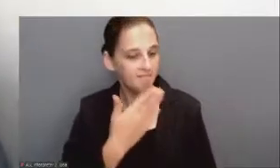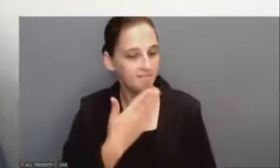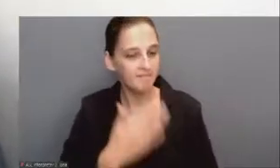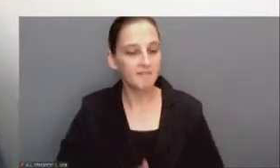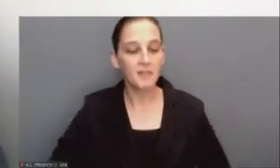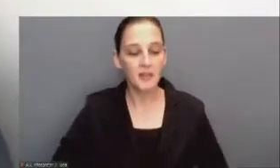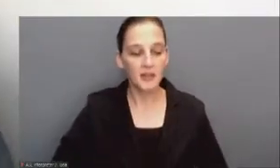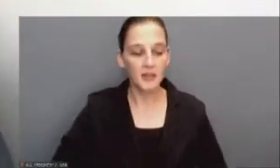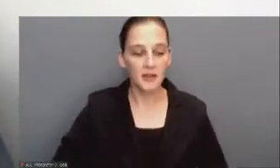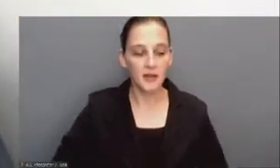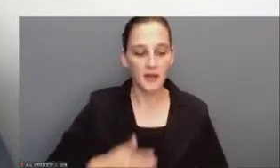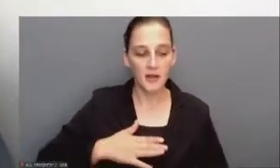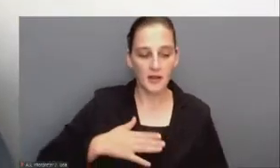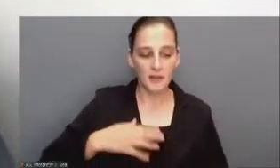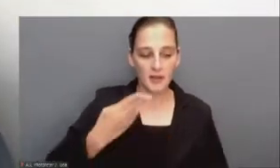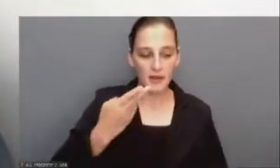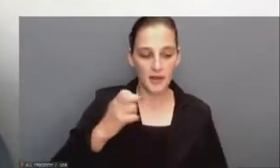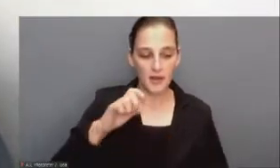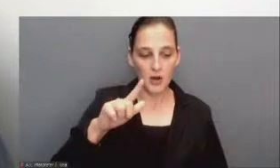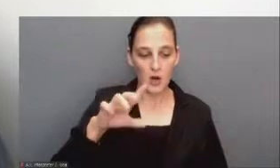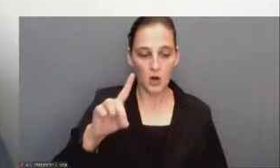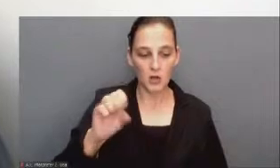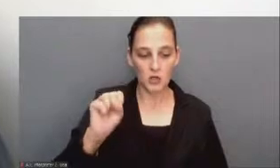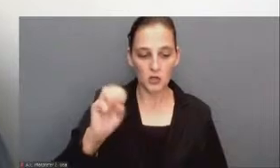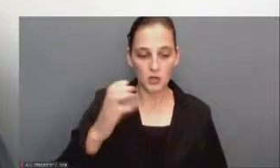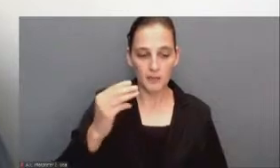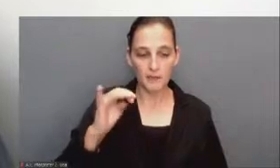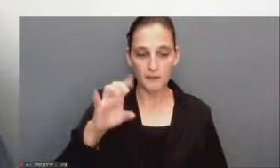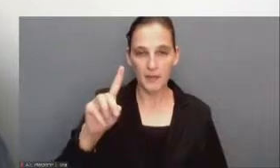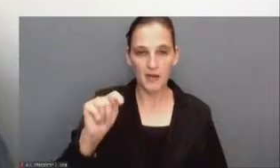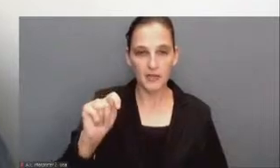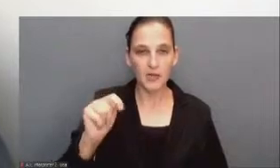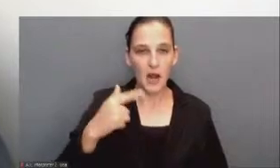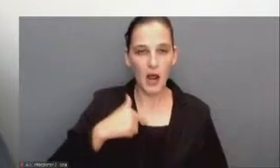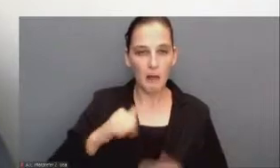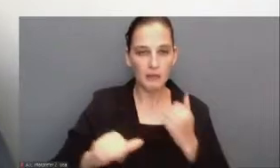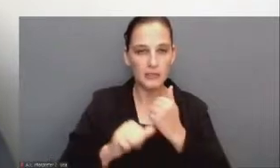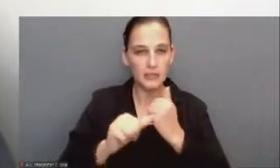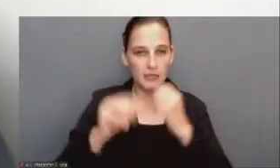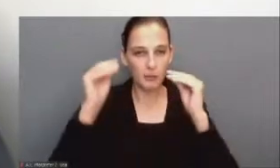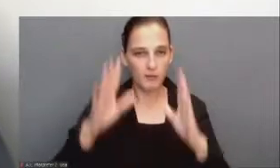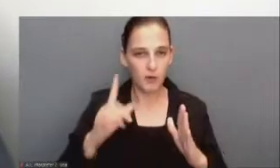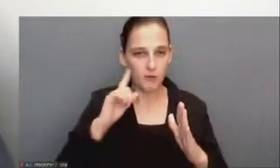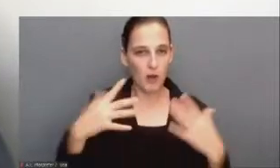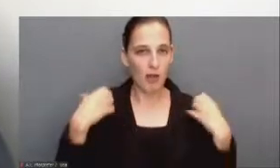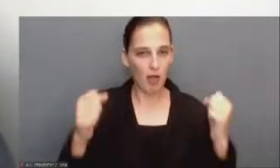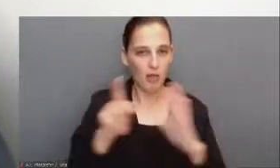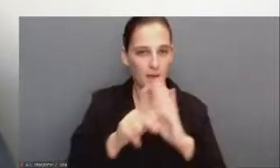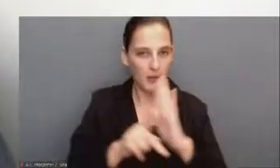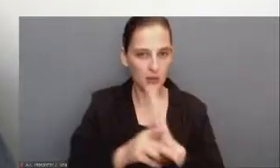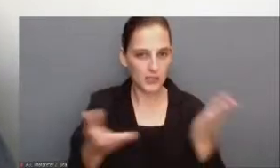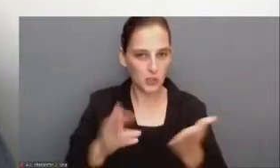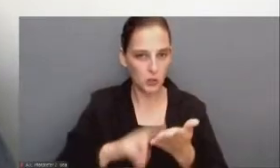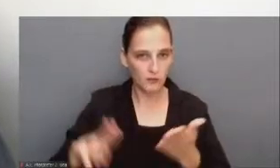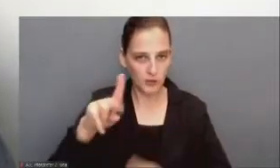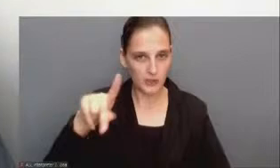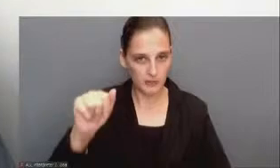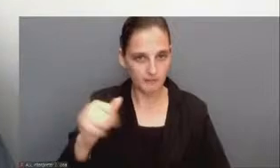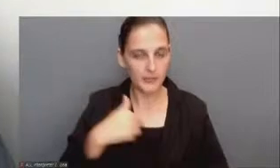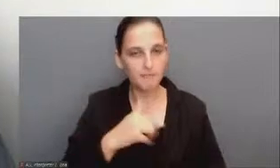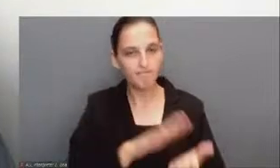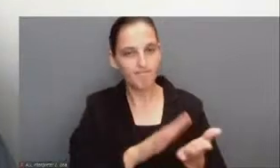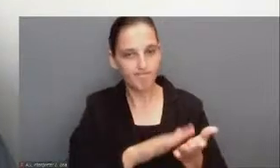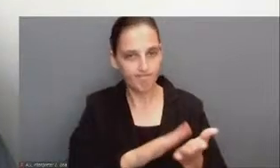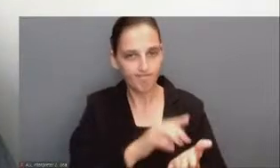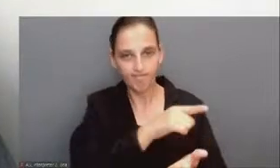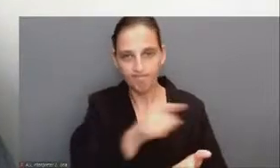is Harold Schmidt. I'm an assistant professor of medical ethics and health policy at the University of Pennsylvania. I want to congratulate the chair, the task force members, and the